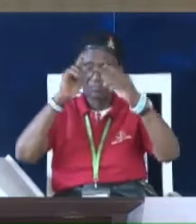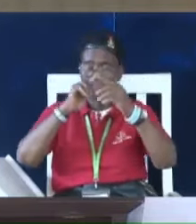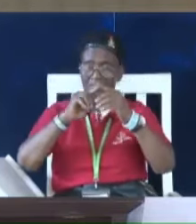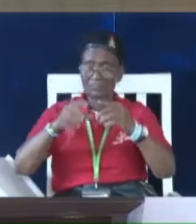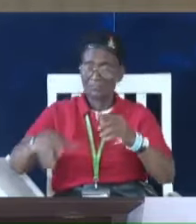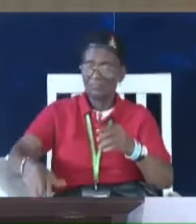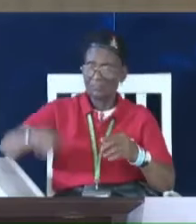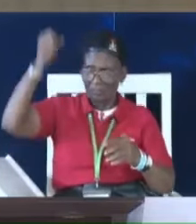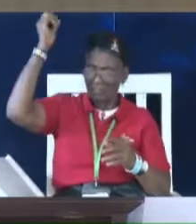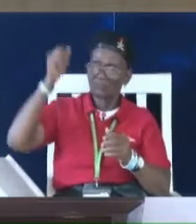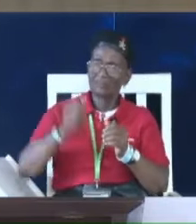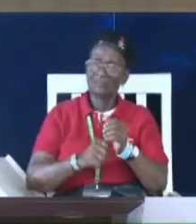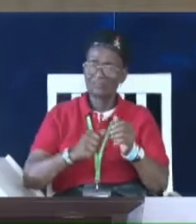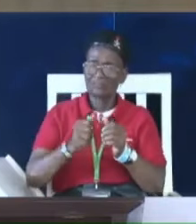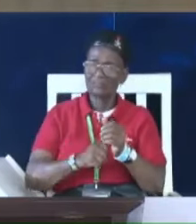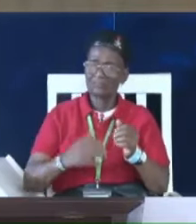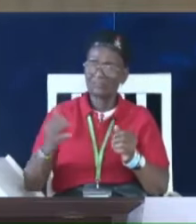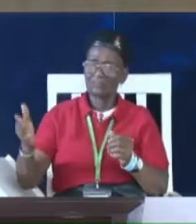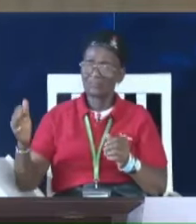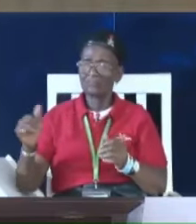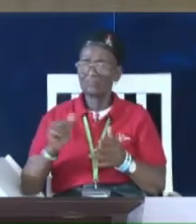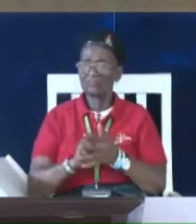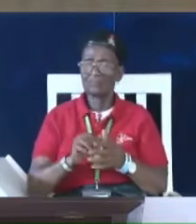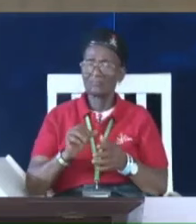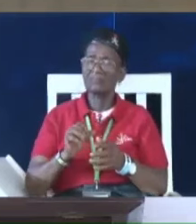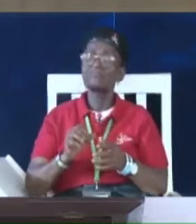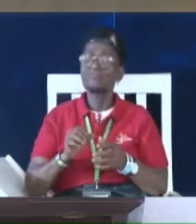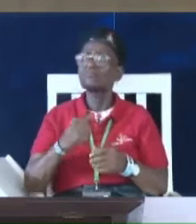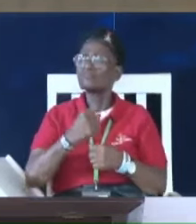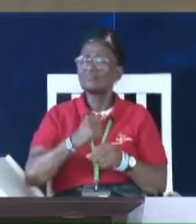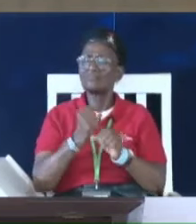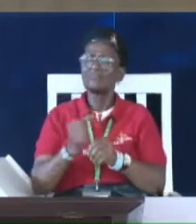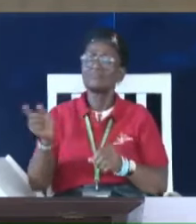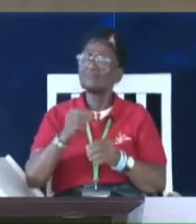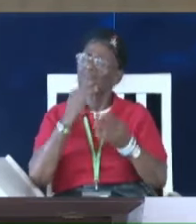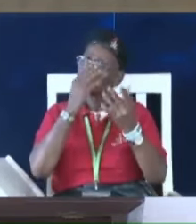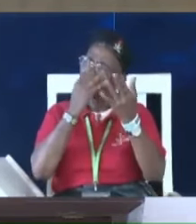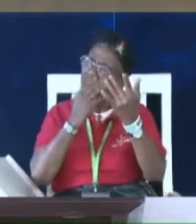uproot everything that has been causing you sorrow.